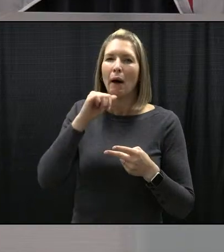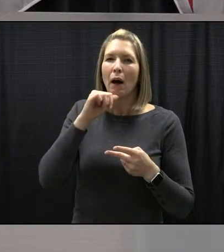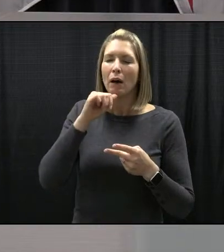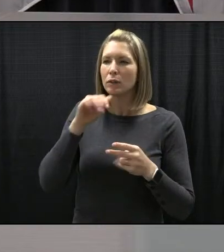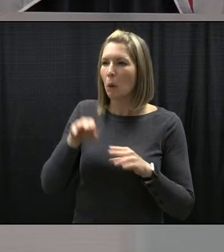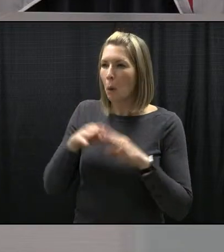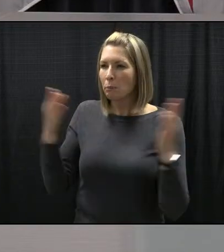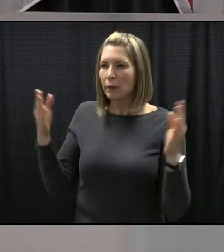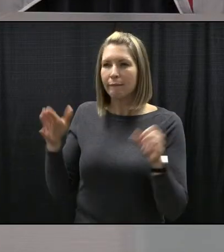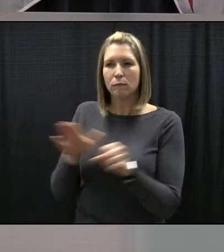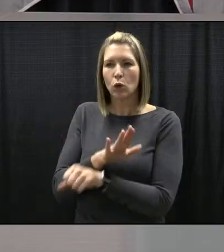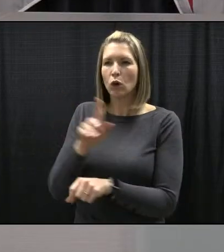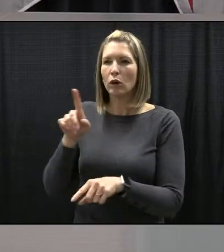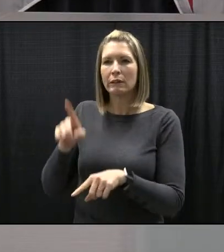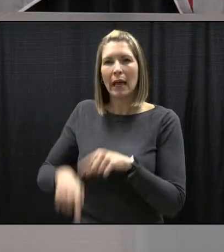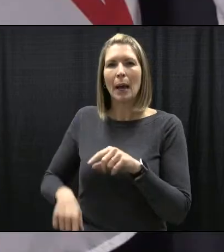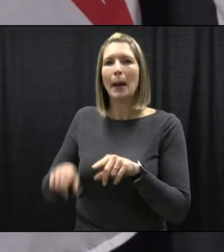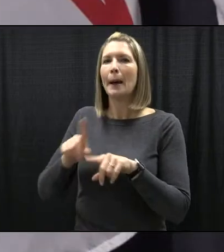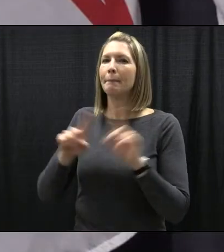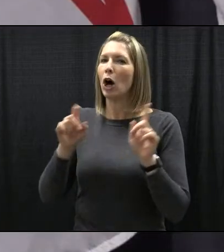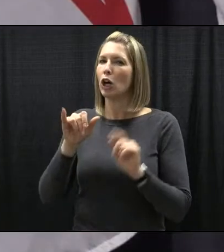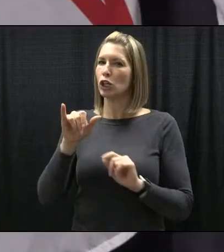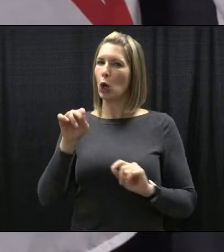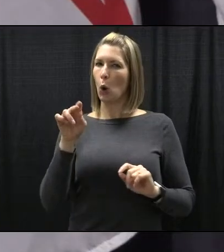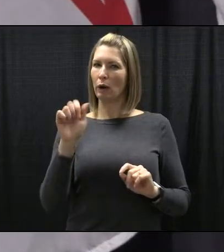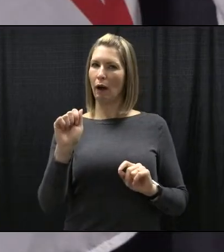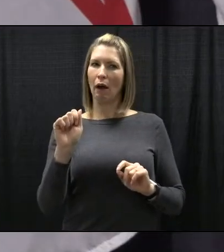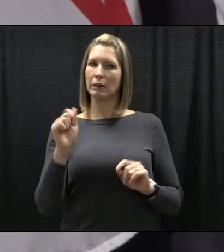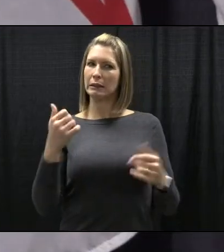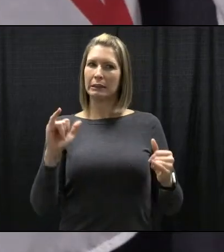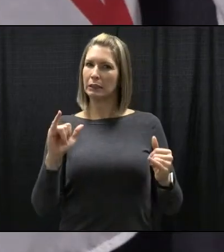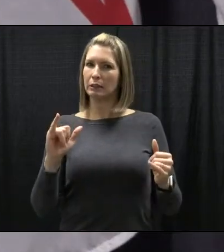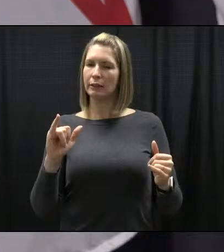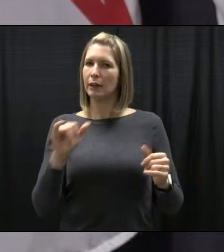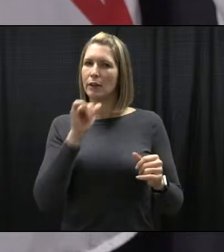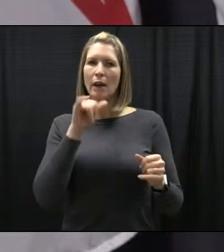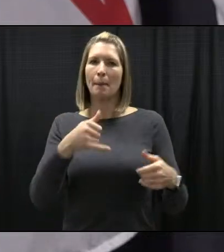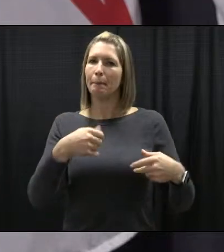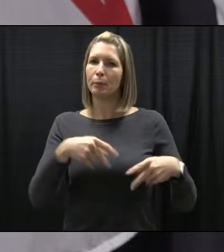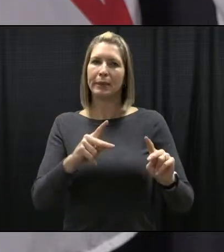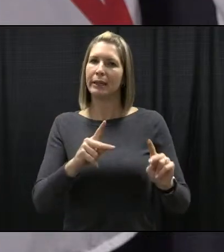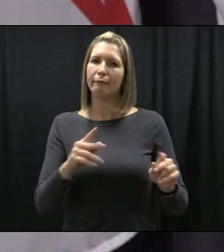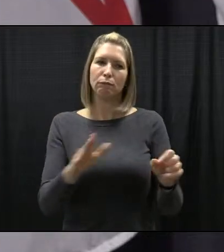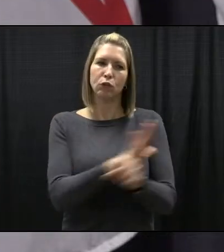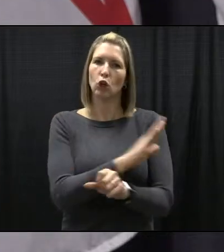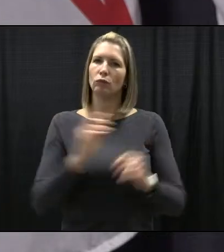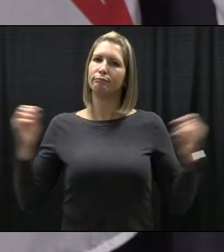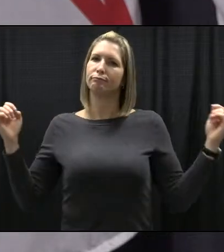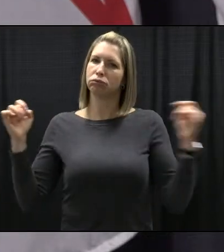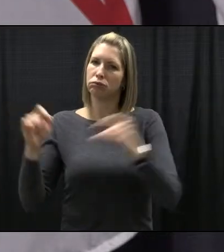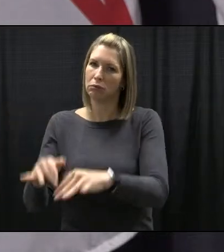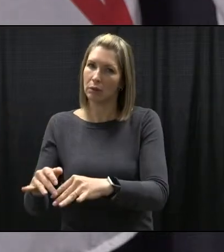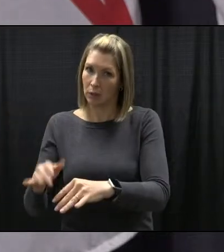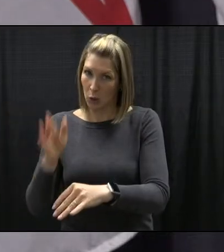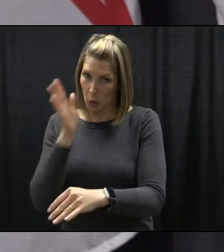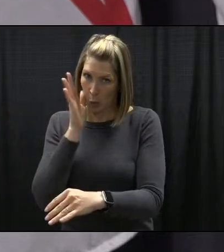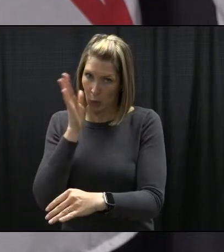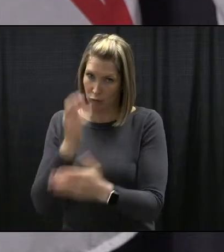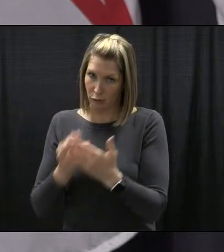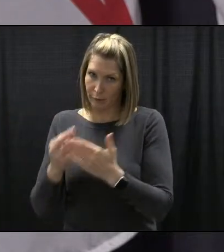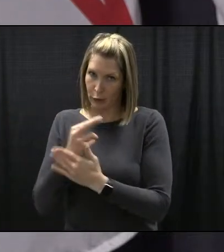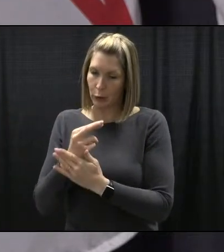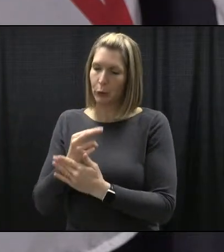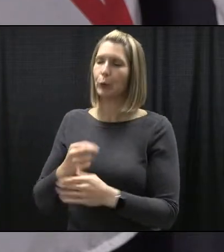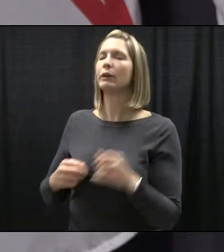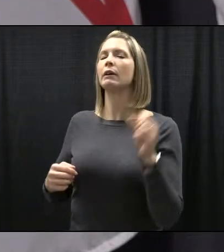can't? Yeah, thanks. So we are looking at all of that right now, and so certainly as we